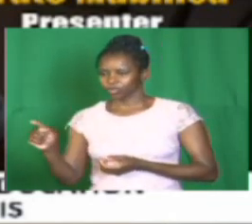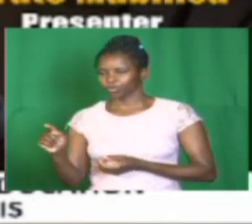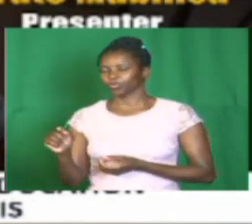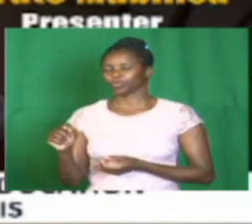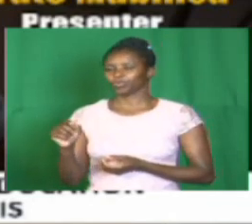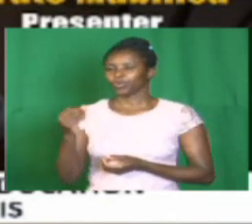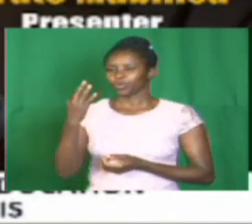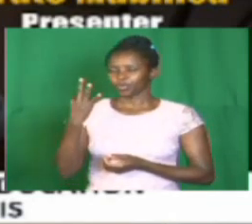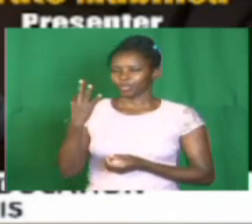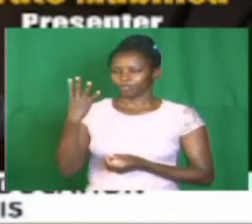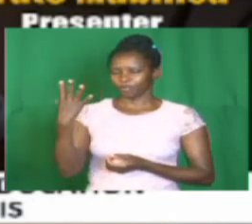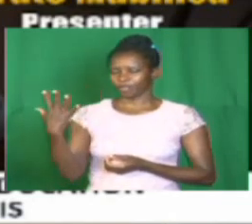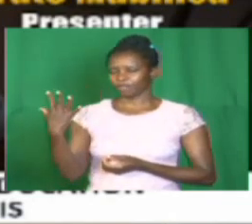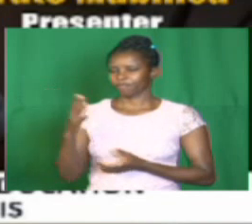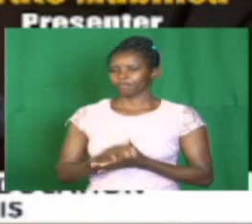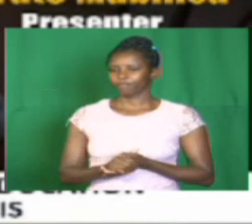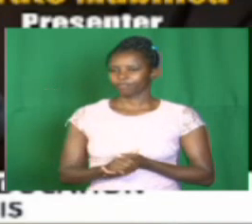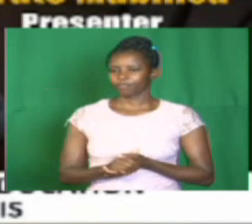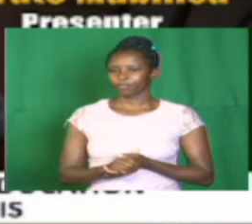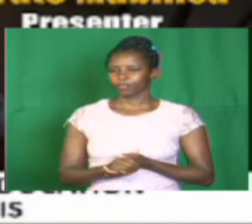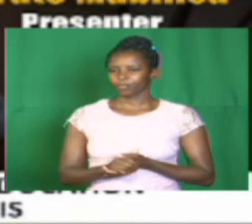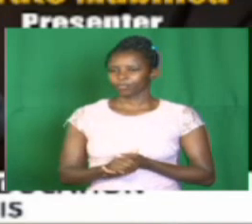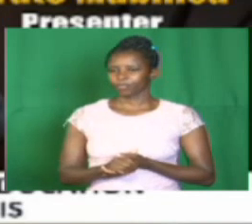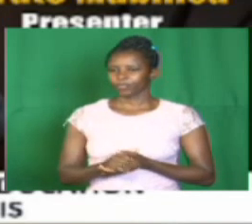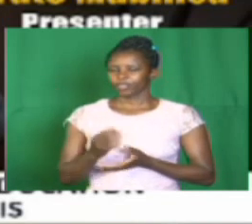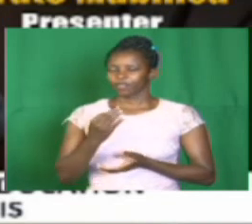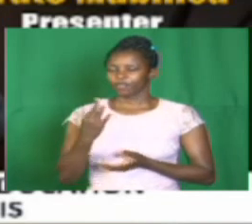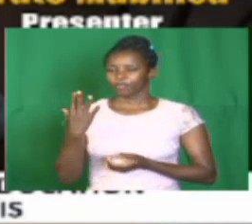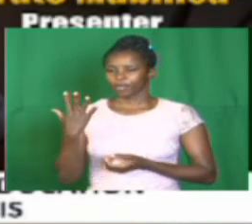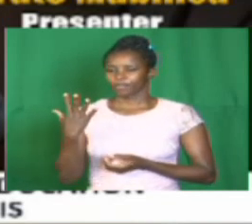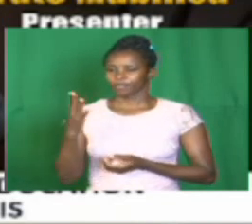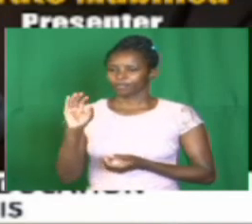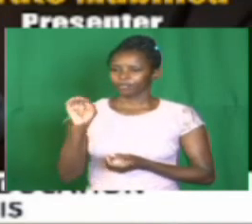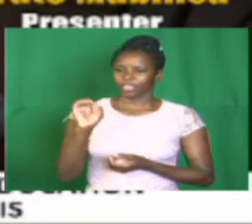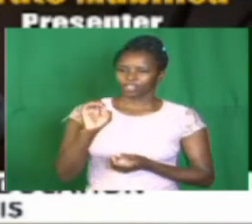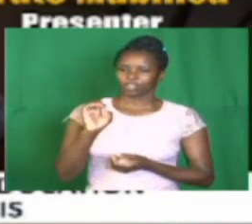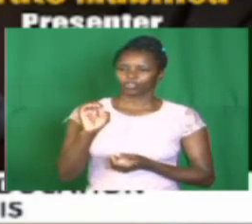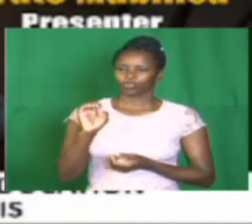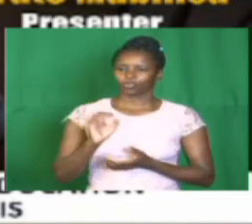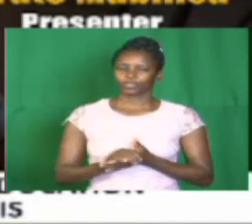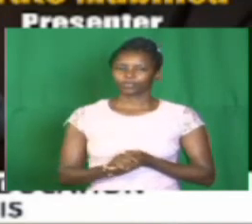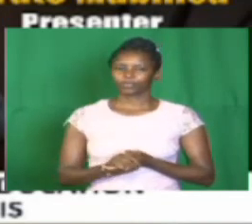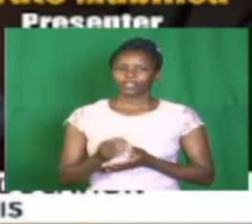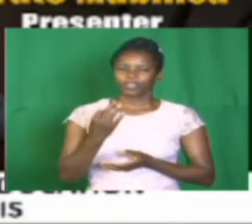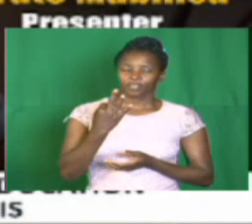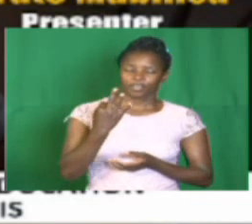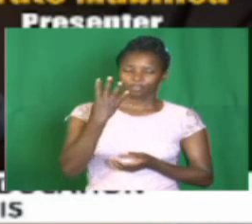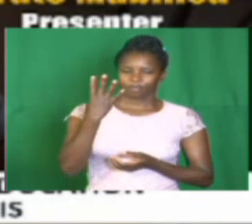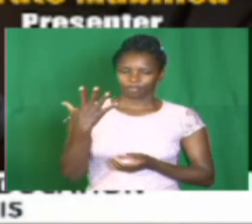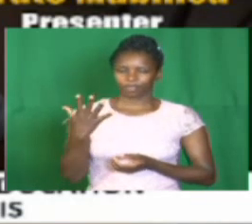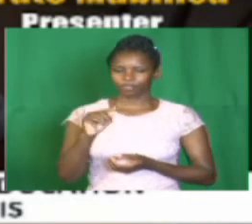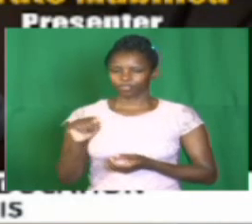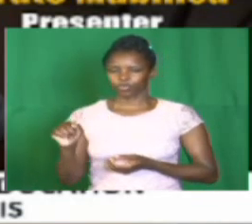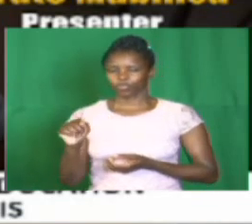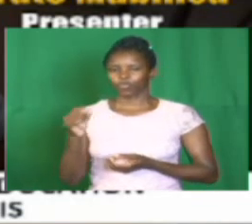to 3:45 p.m. And then for the Form 5 learners, we have English language from 3:45 p.m.